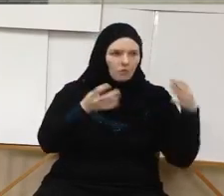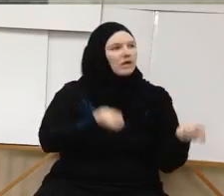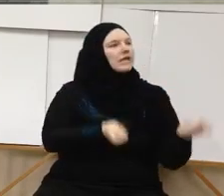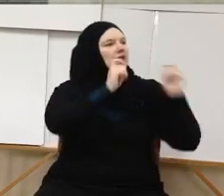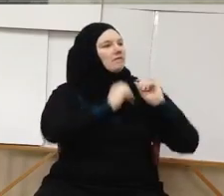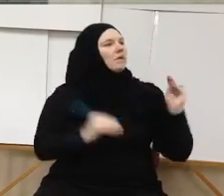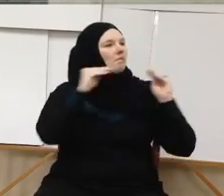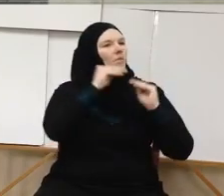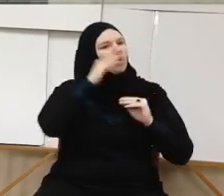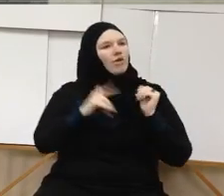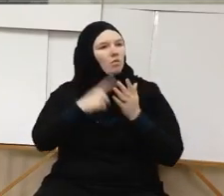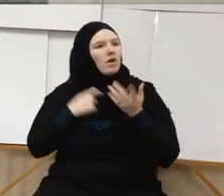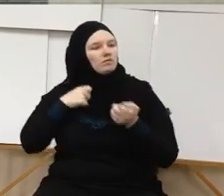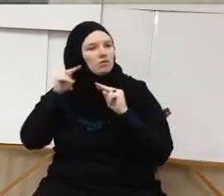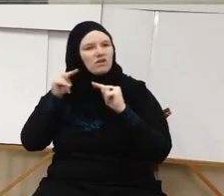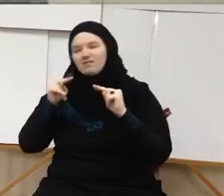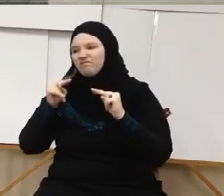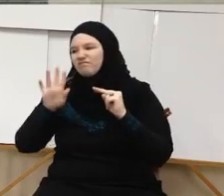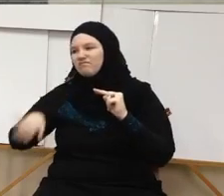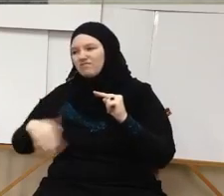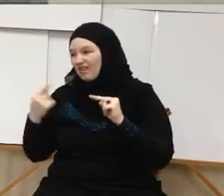more than what you will give me.